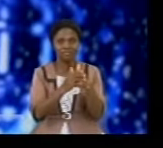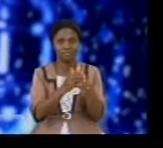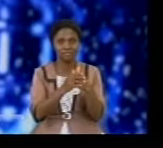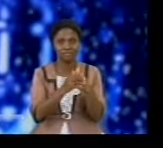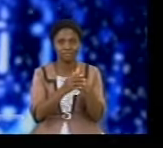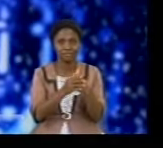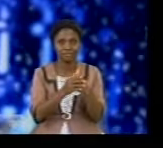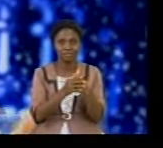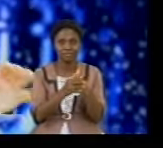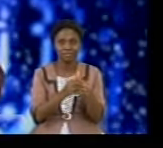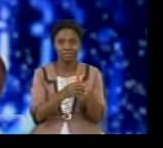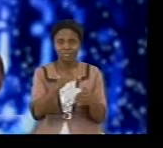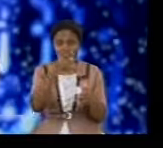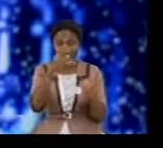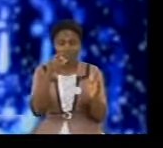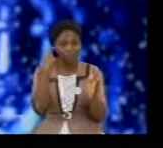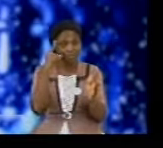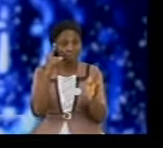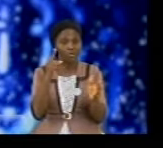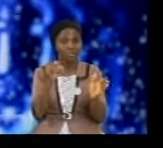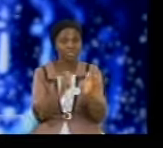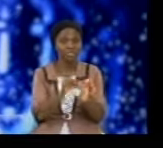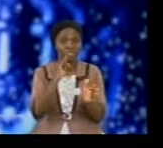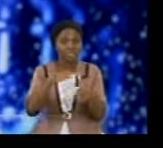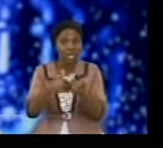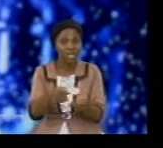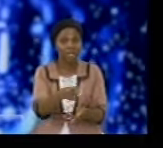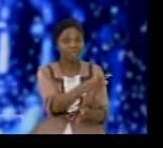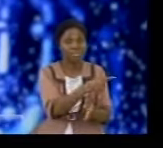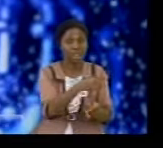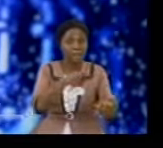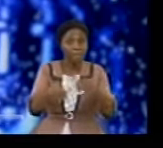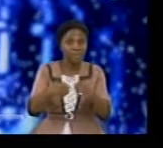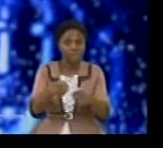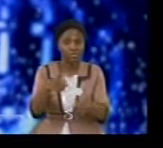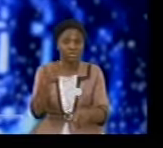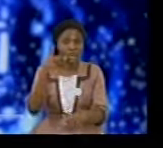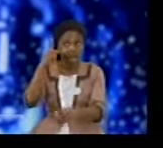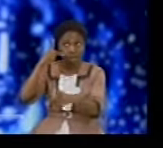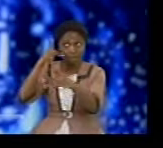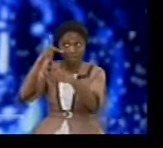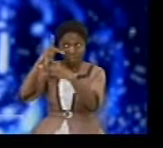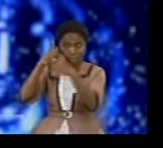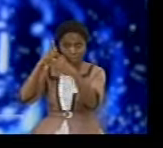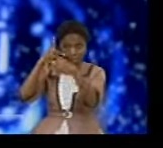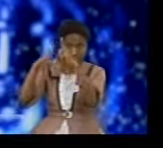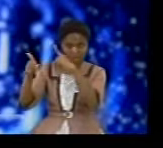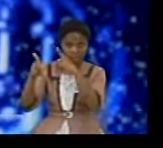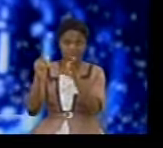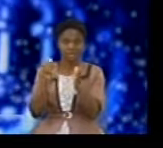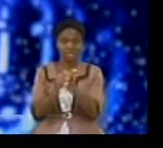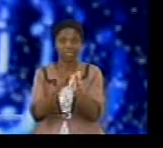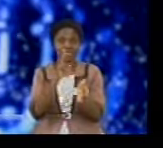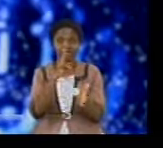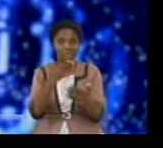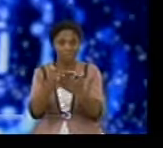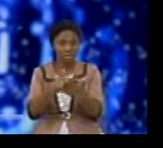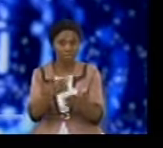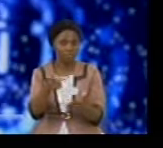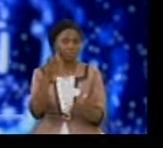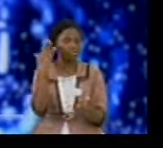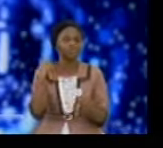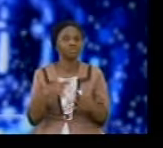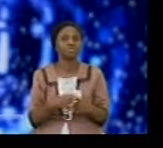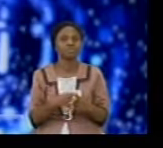were before you. These are things that characterize the citizens of the kingdom. And that is the